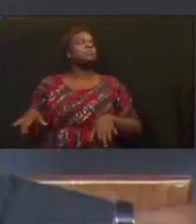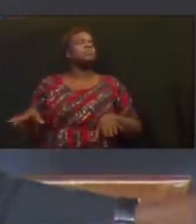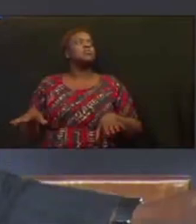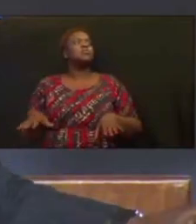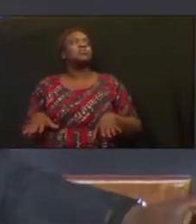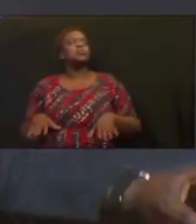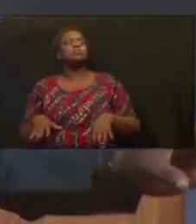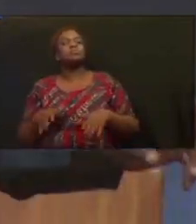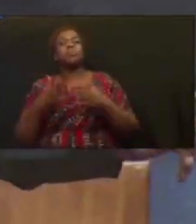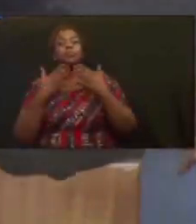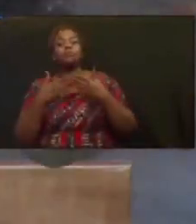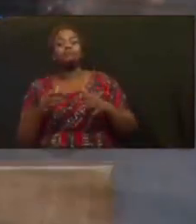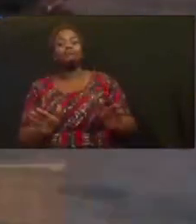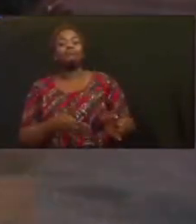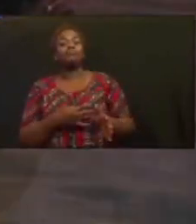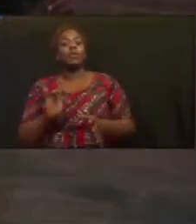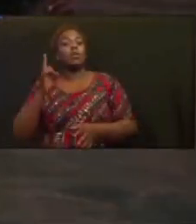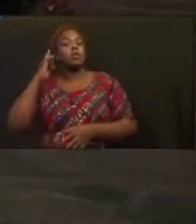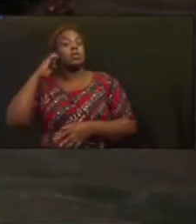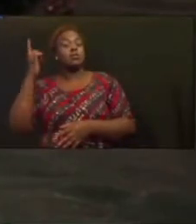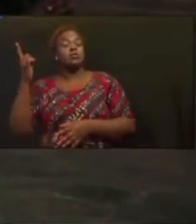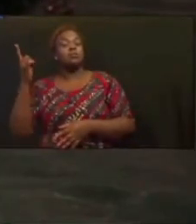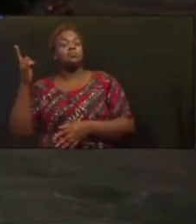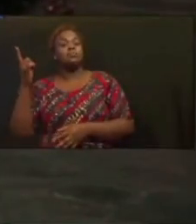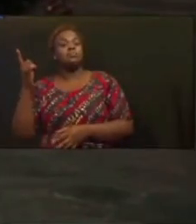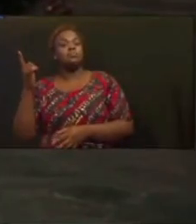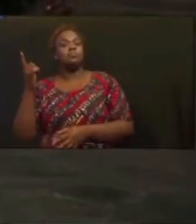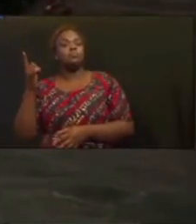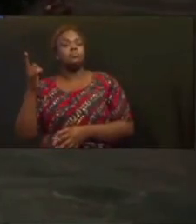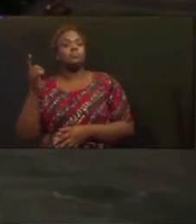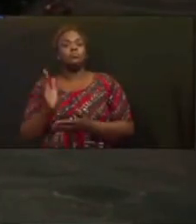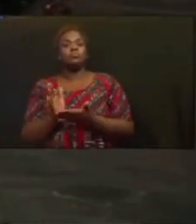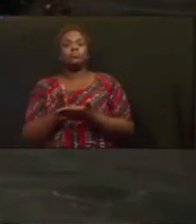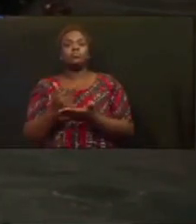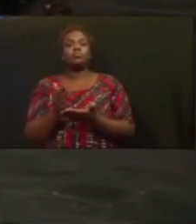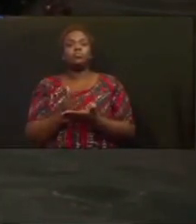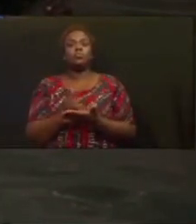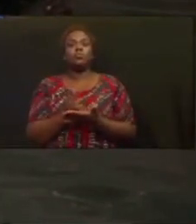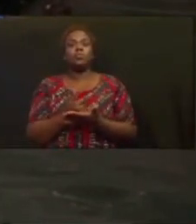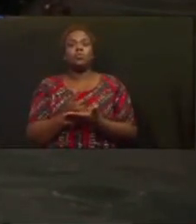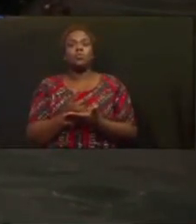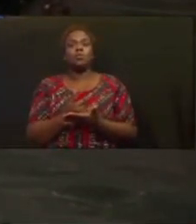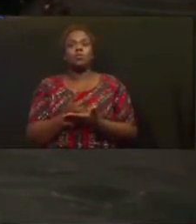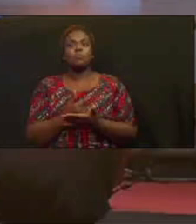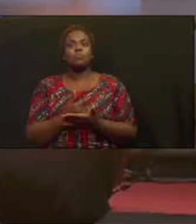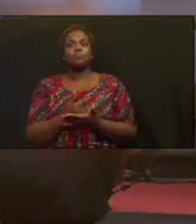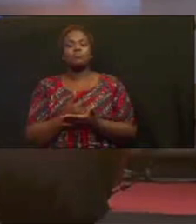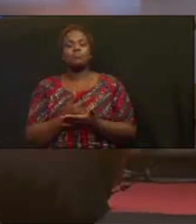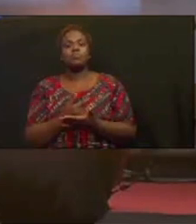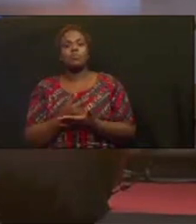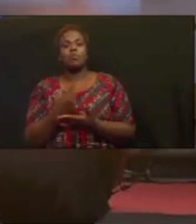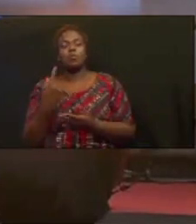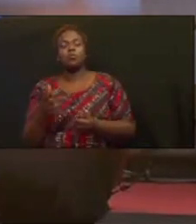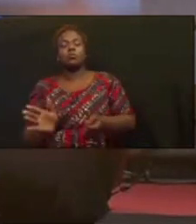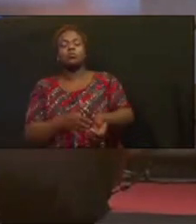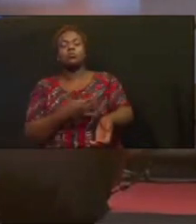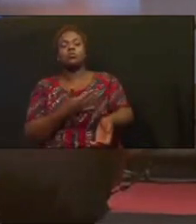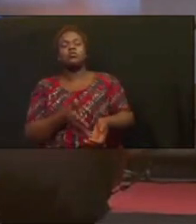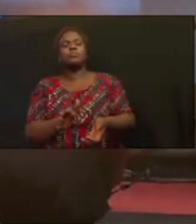We're about to pray. Please hear me. Let me share with you one of the encounters I saw.